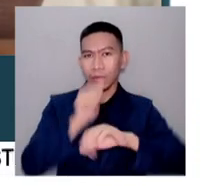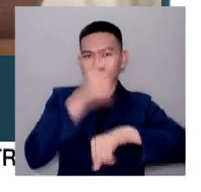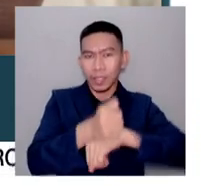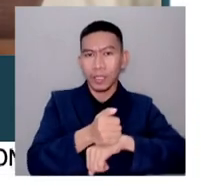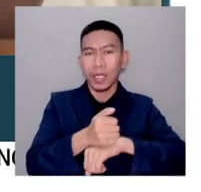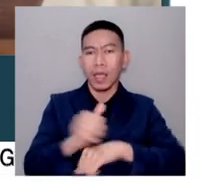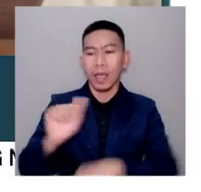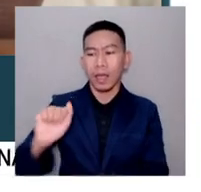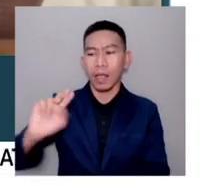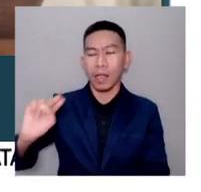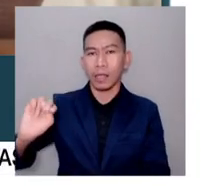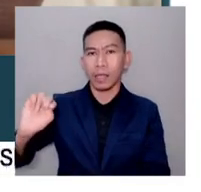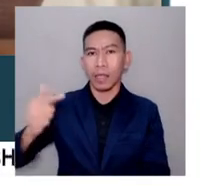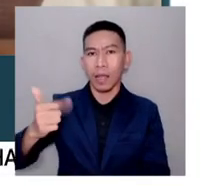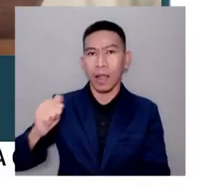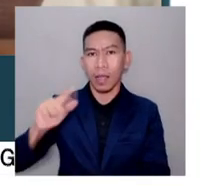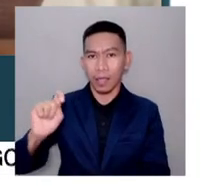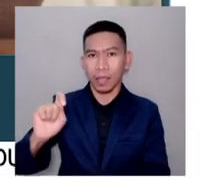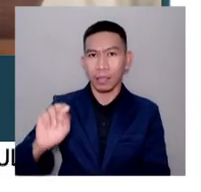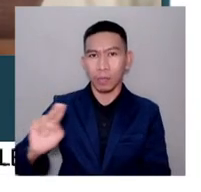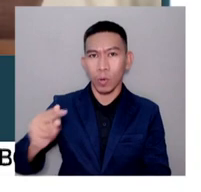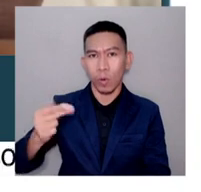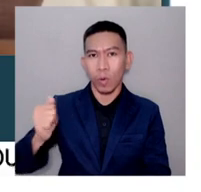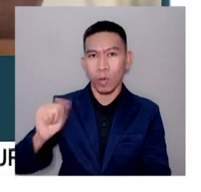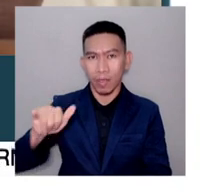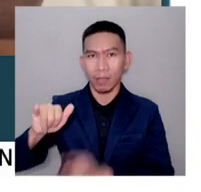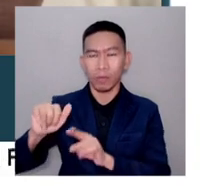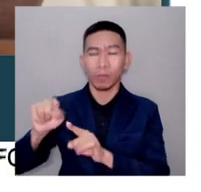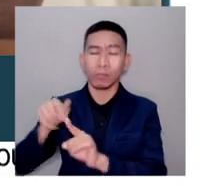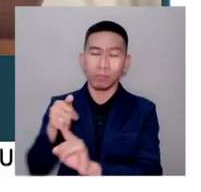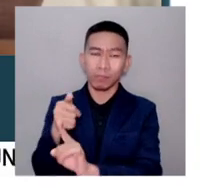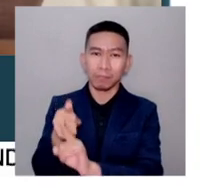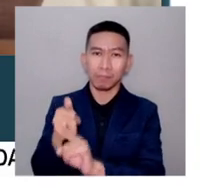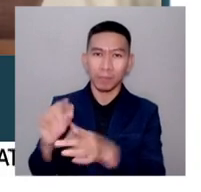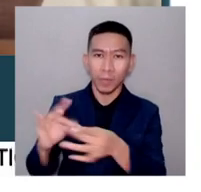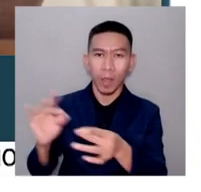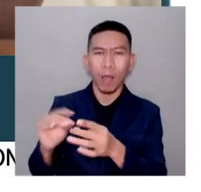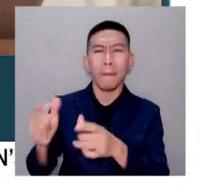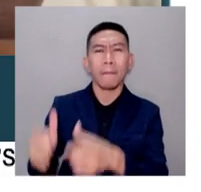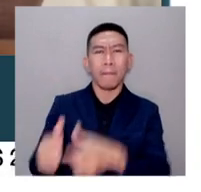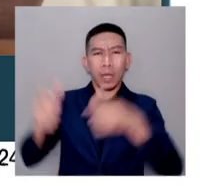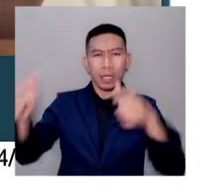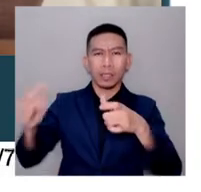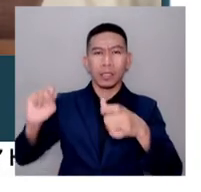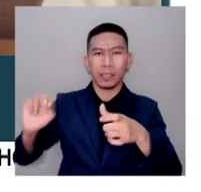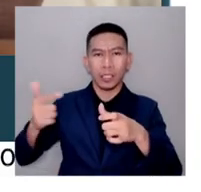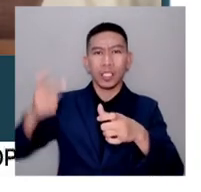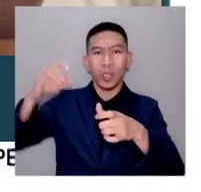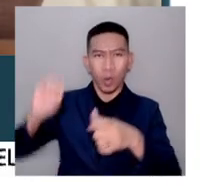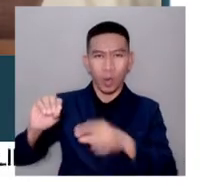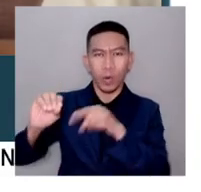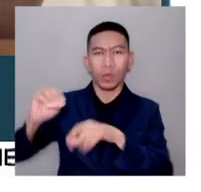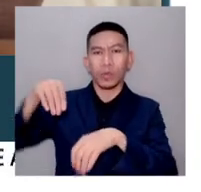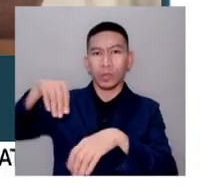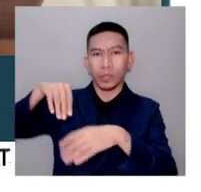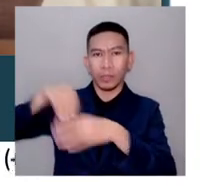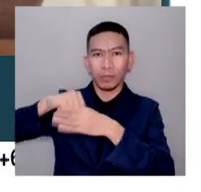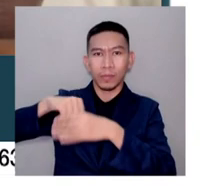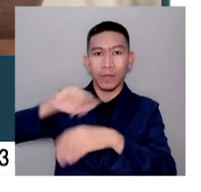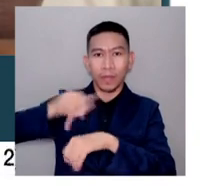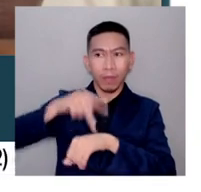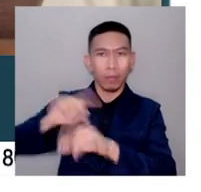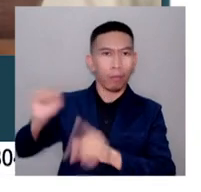volunteer movement in the history of the country, sabi nga niya, isang NGO. Tuloy-tuloy din yung ibang